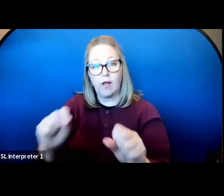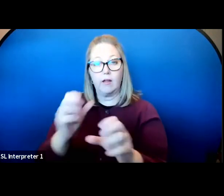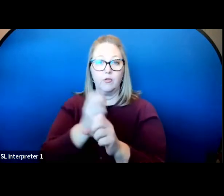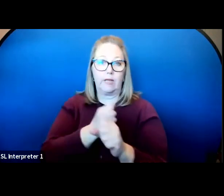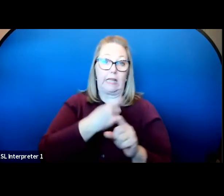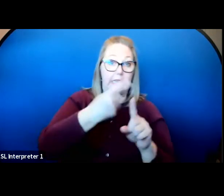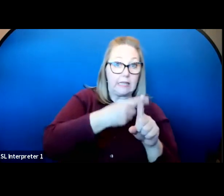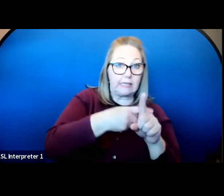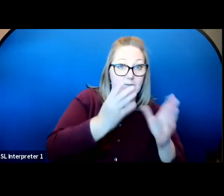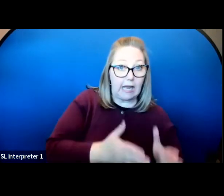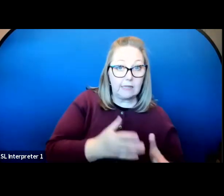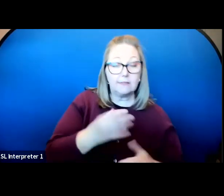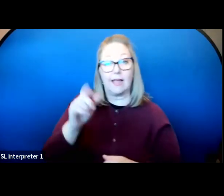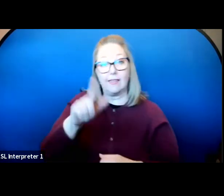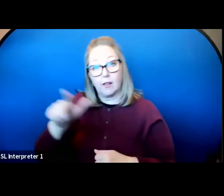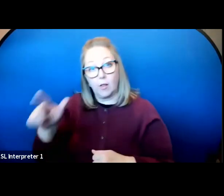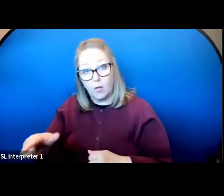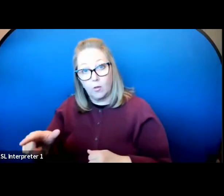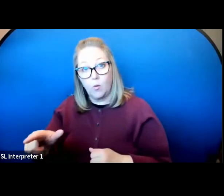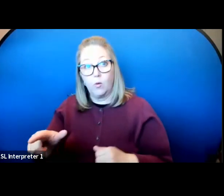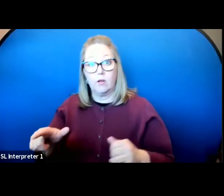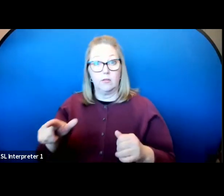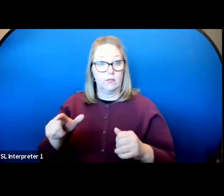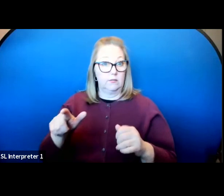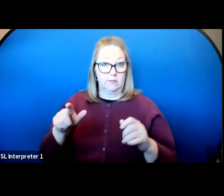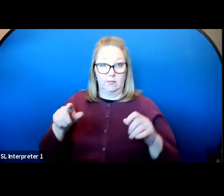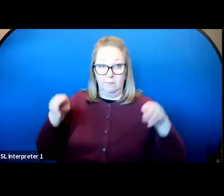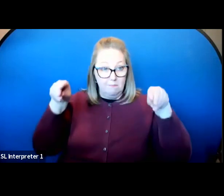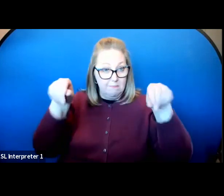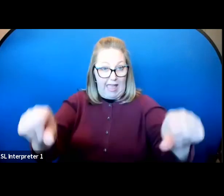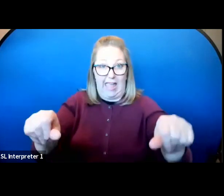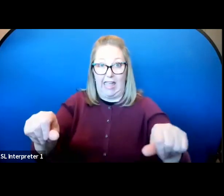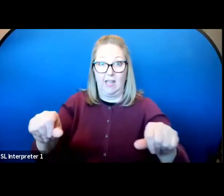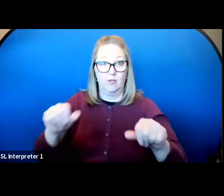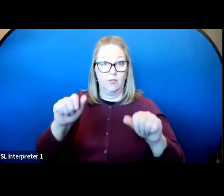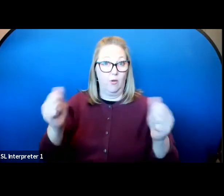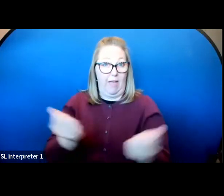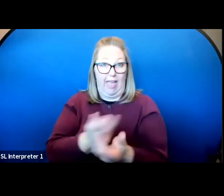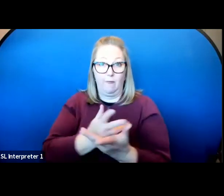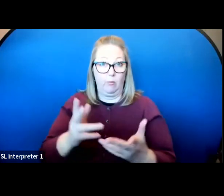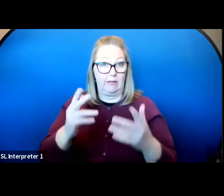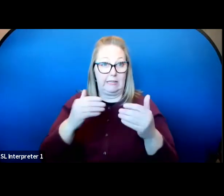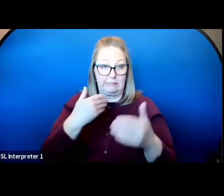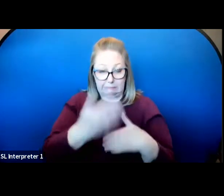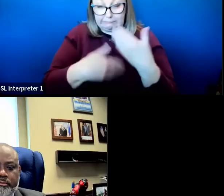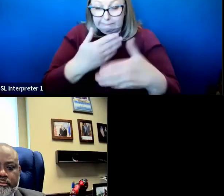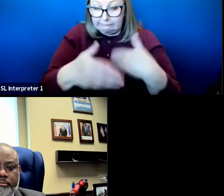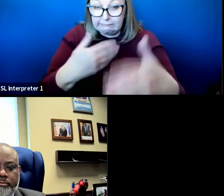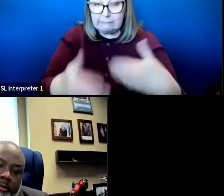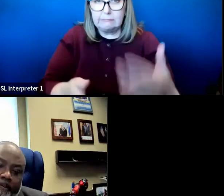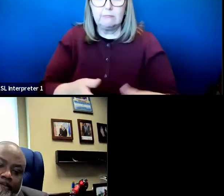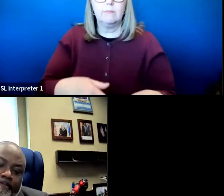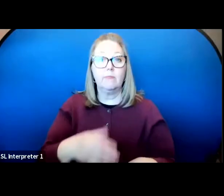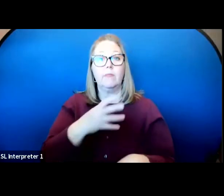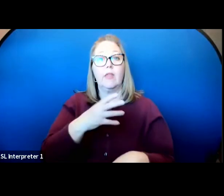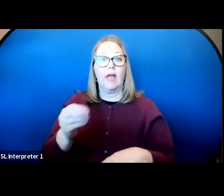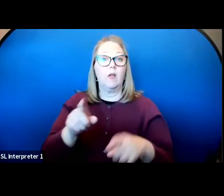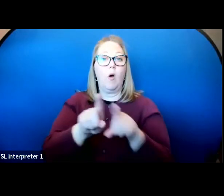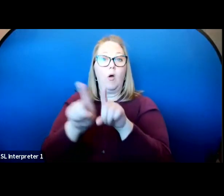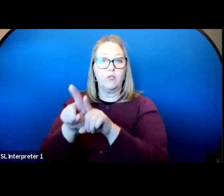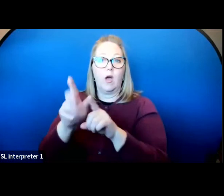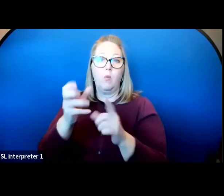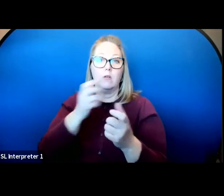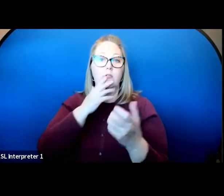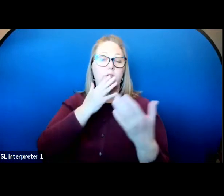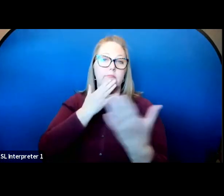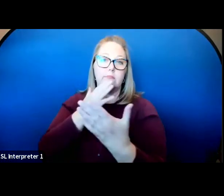and the tenants and the money all connected so we can get the money into the hands of the landlords. And I want to have another shout out to Treasurer Zach